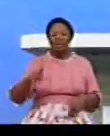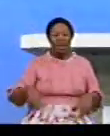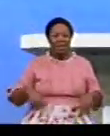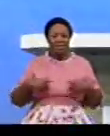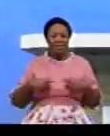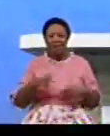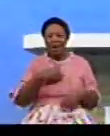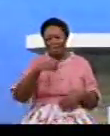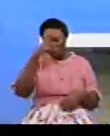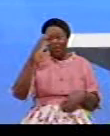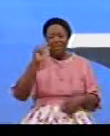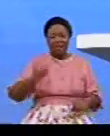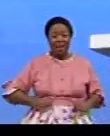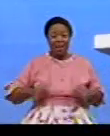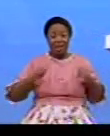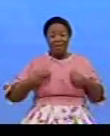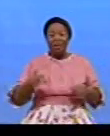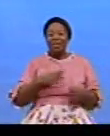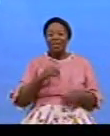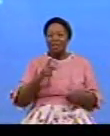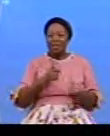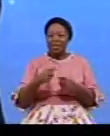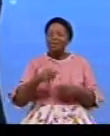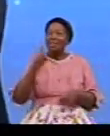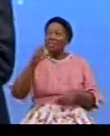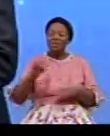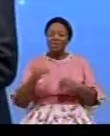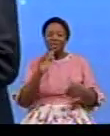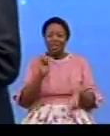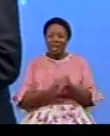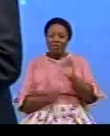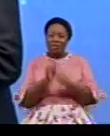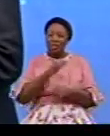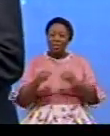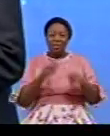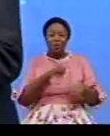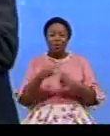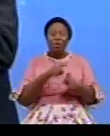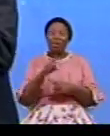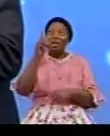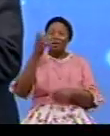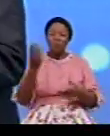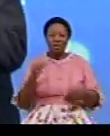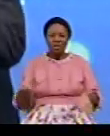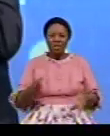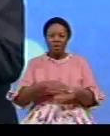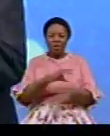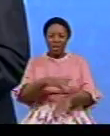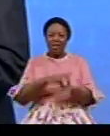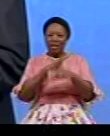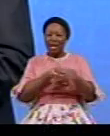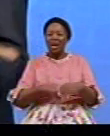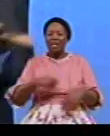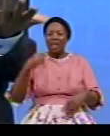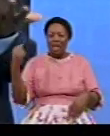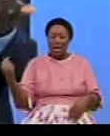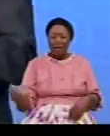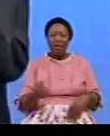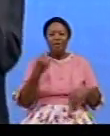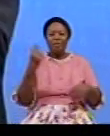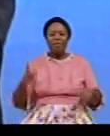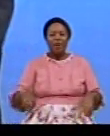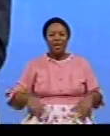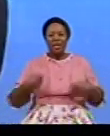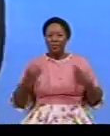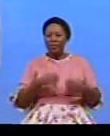has sincerity. And salvation has happiness and gladness. When you are saved, it